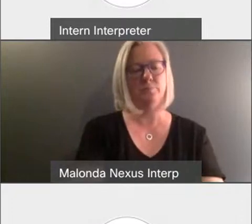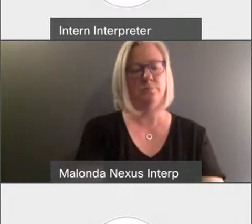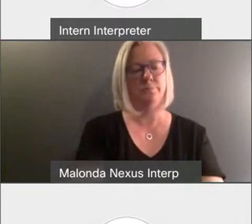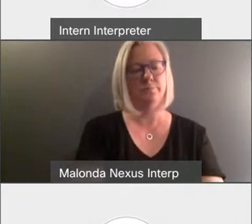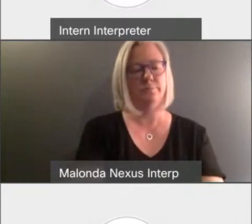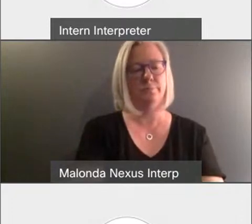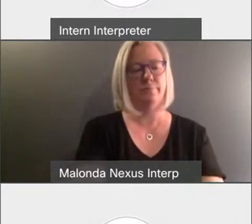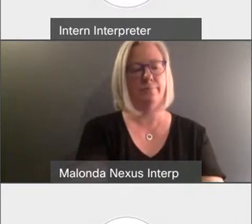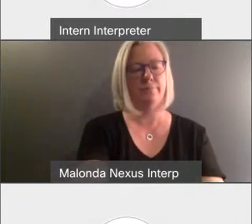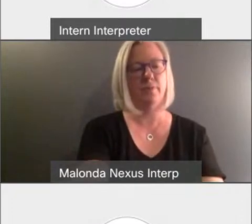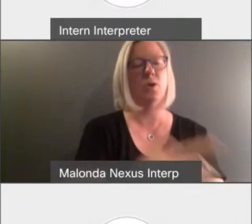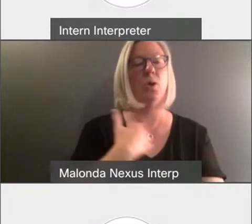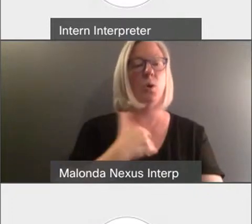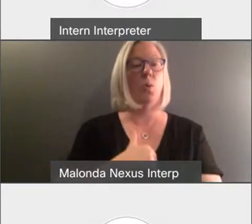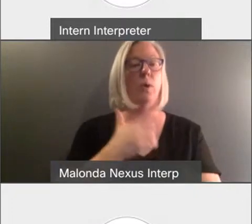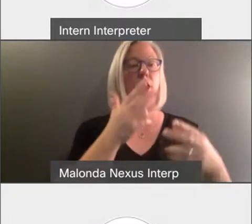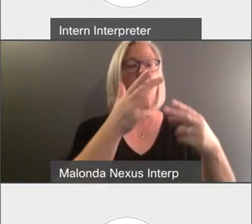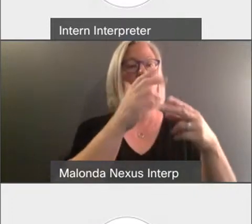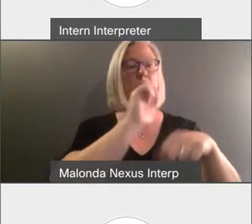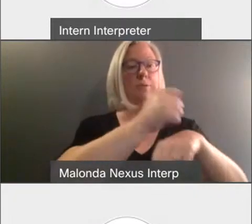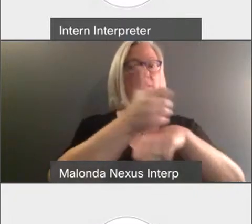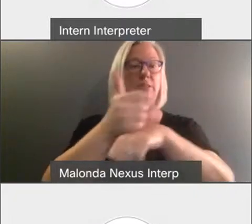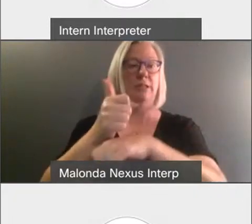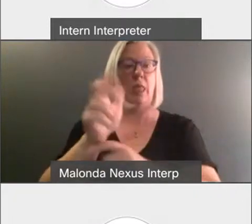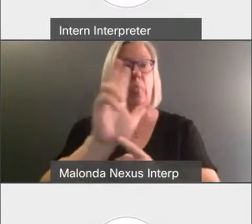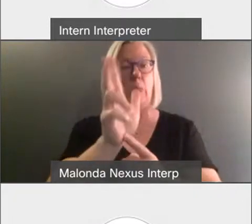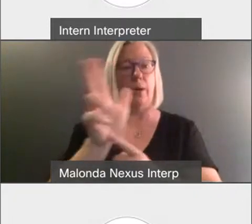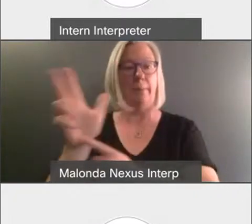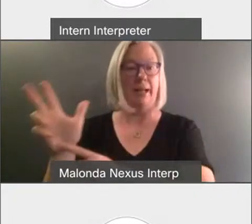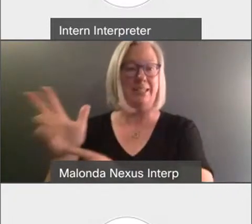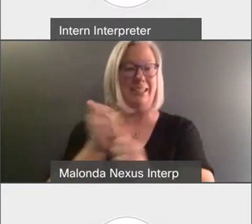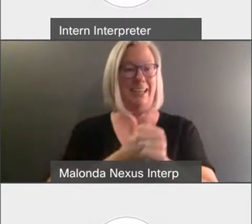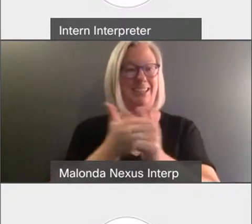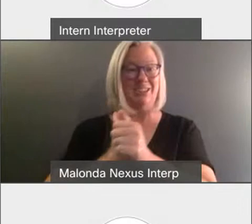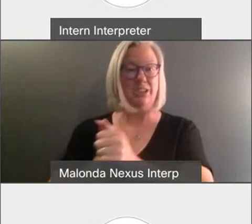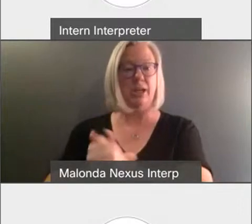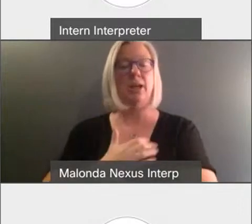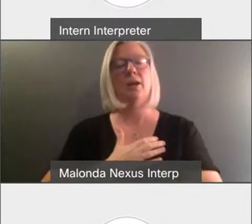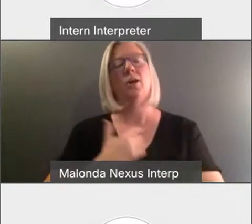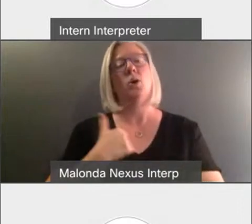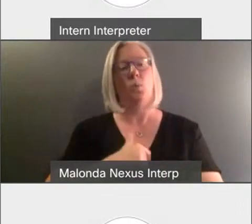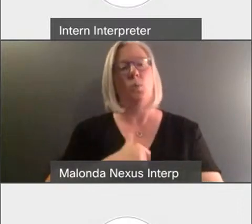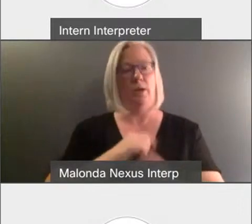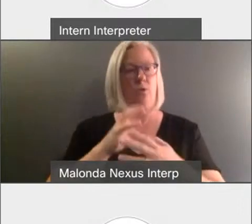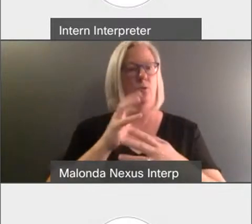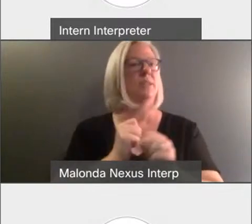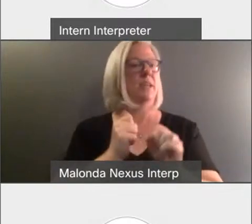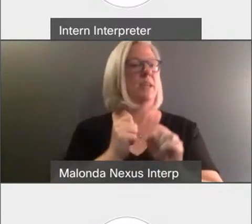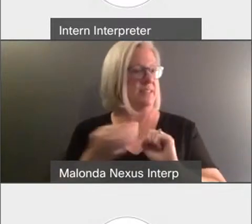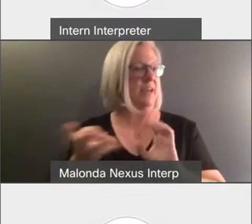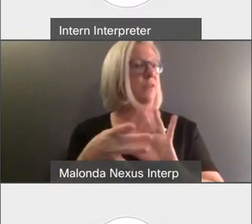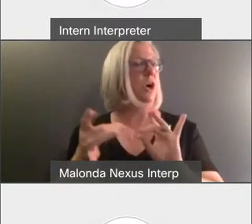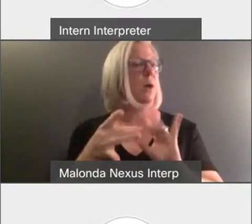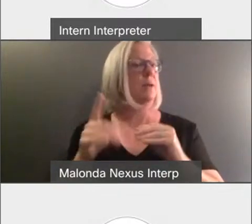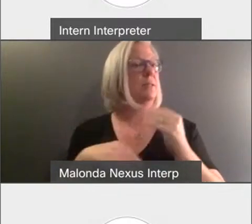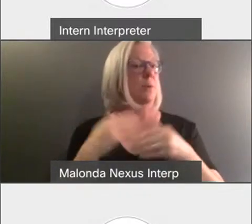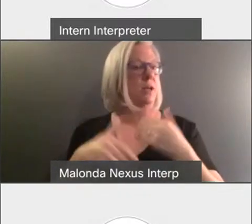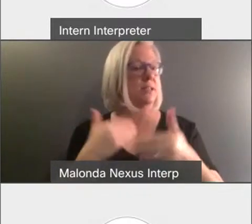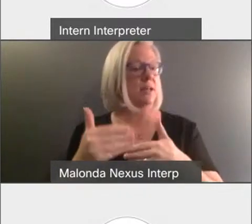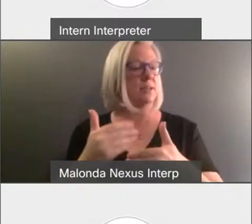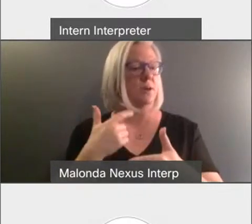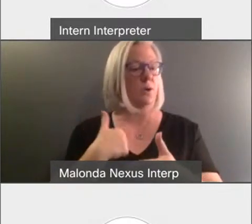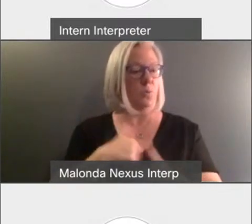allocating 3 minutes per presenter based off the numbers that have signed up. Again, a brief reminder, we have received several comments on the process. We do appreciate those